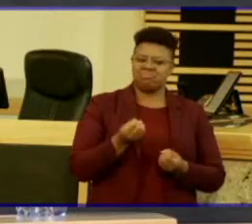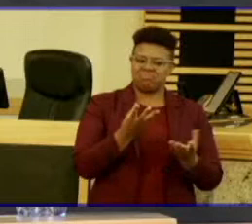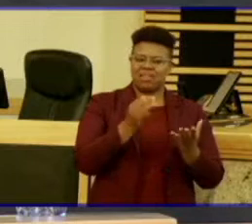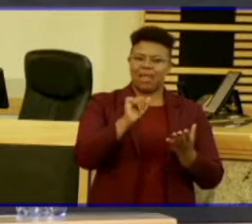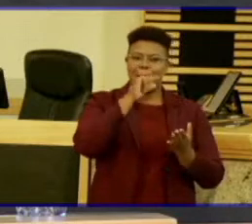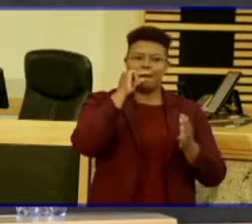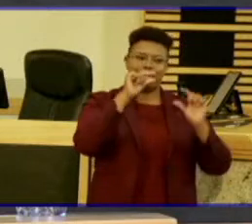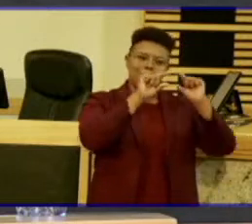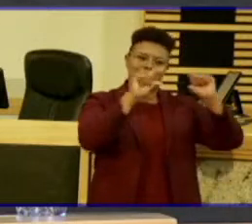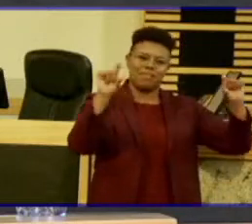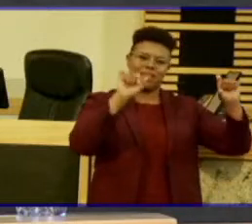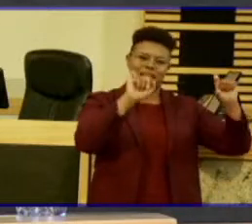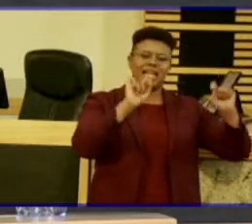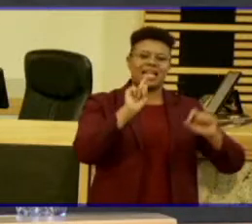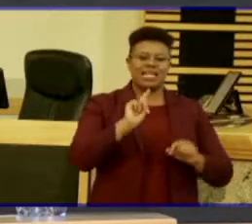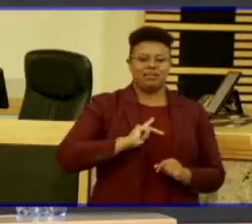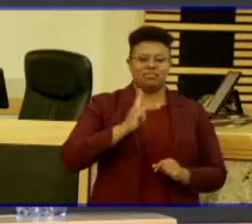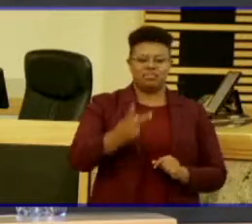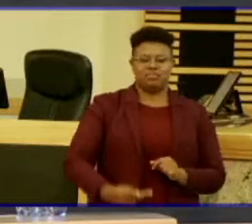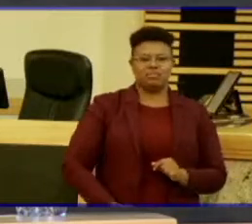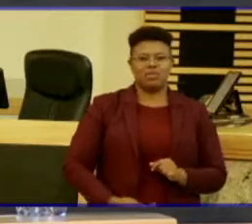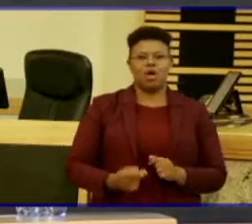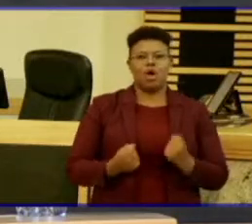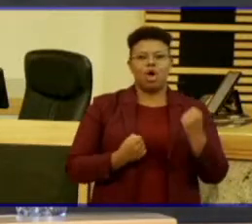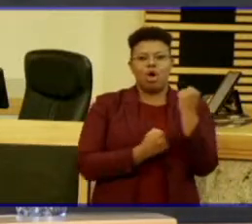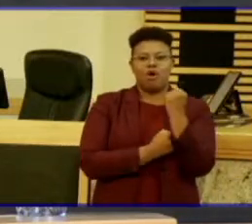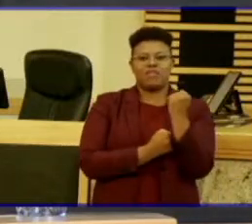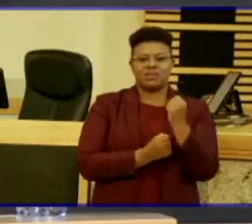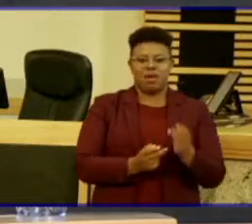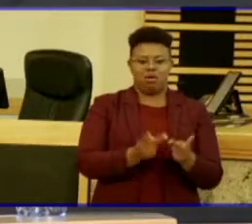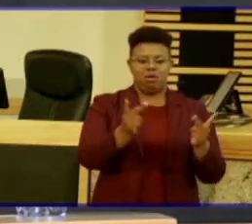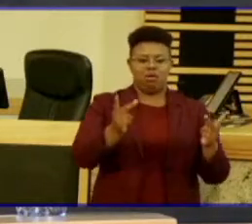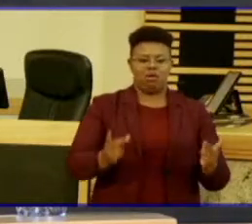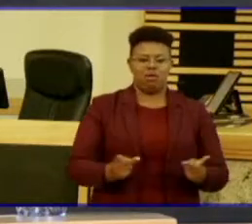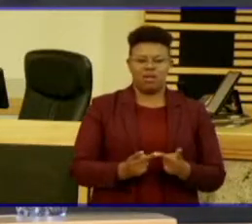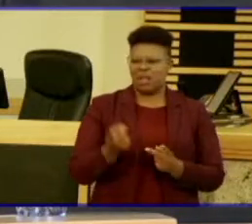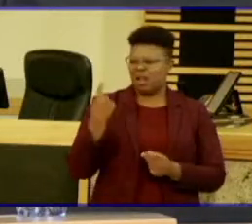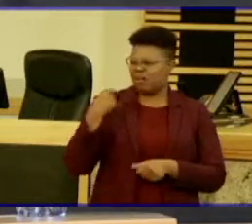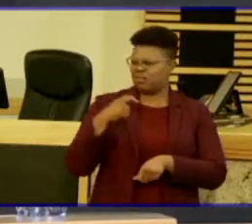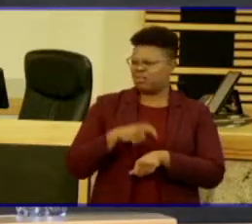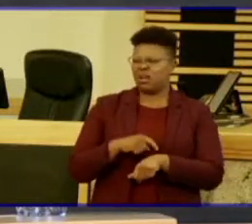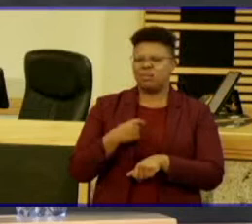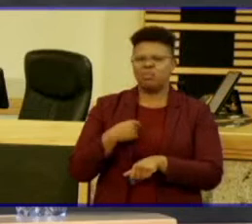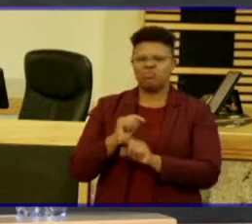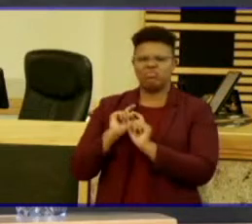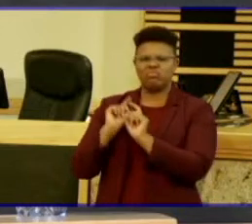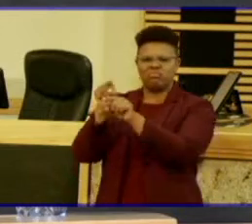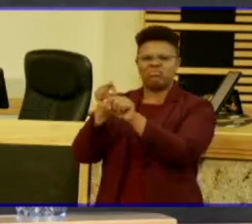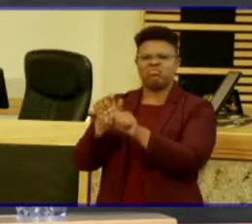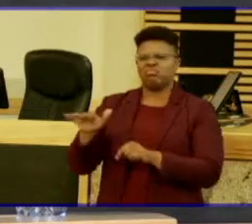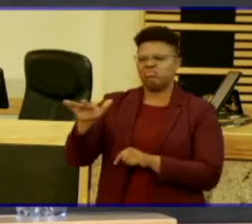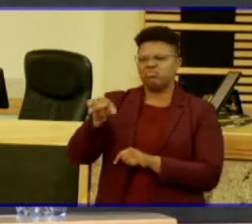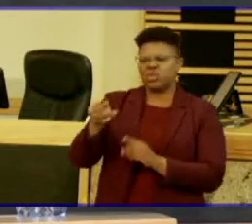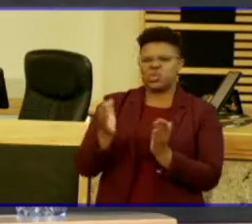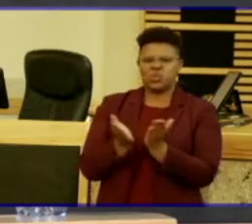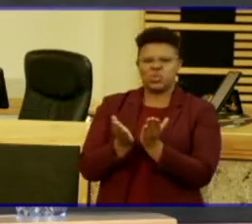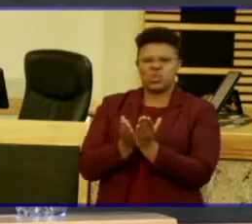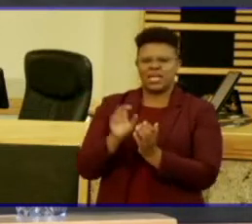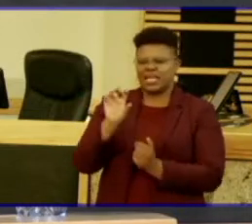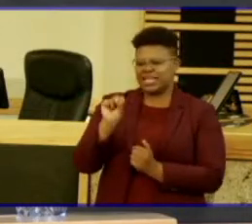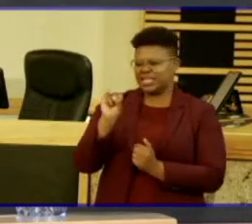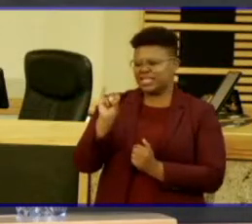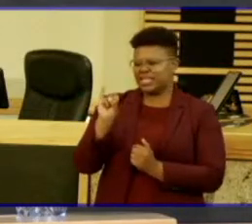Temba Kojana Office Park. The last time Besiyo Sebenza kunye sasiye kwesinye isikolo pha ku Boklane ekuthiwa